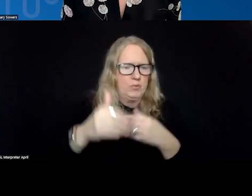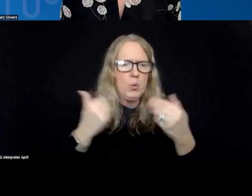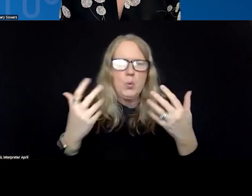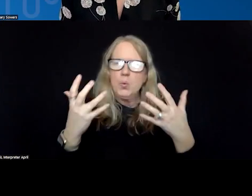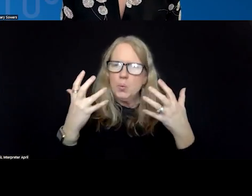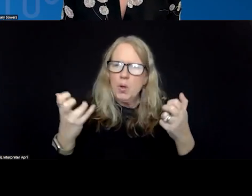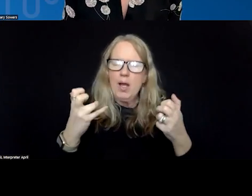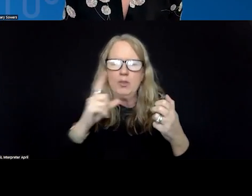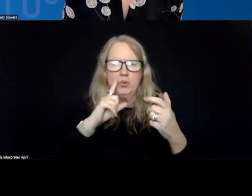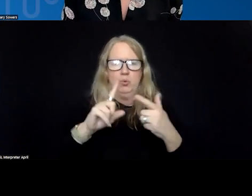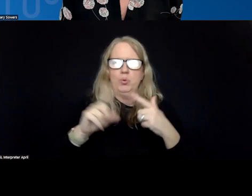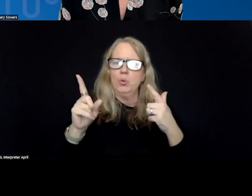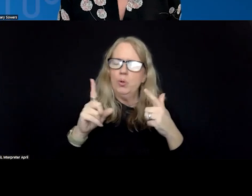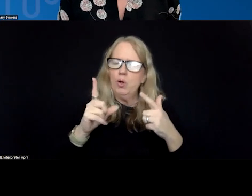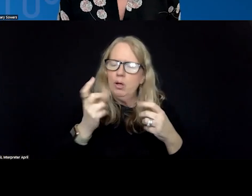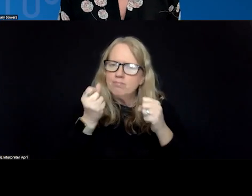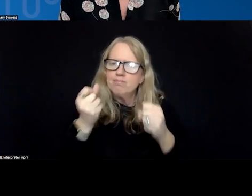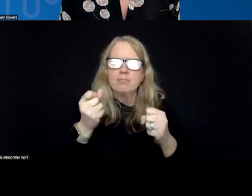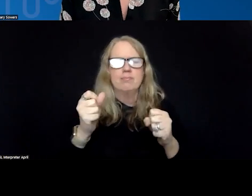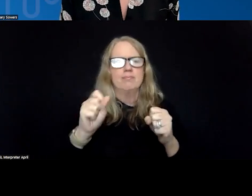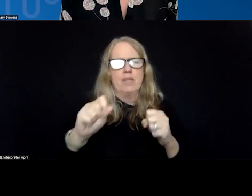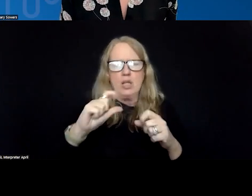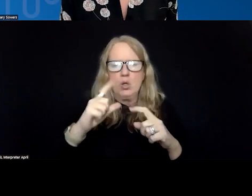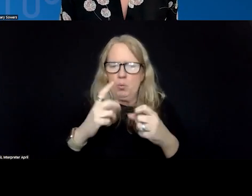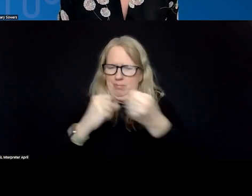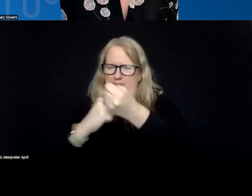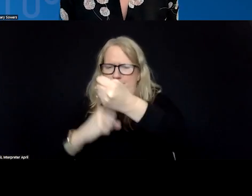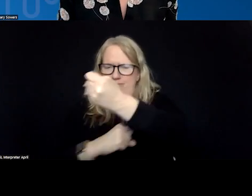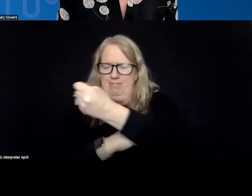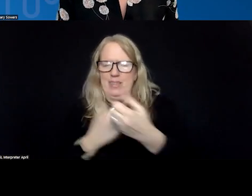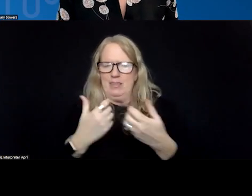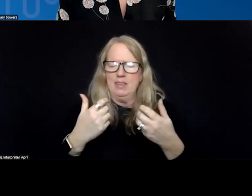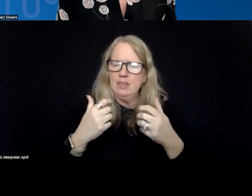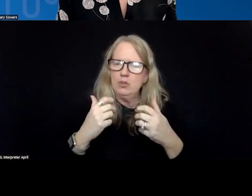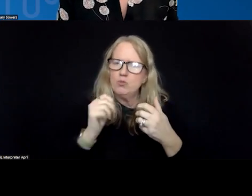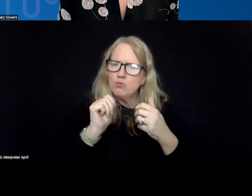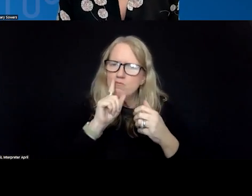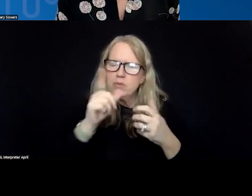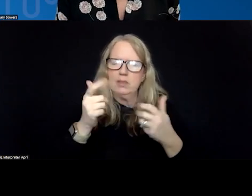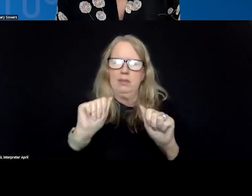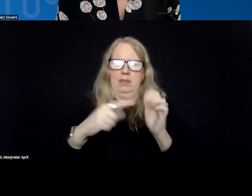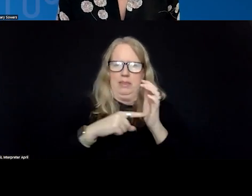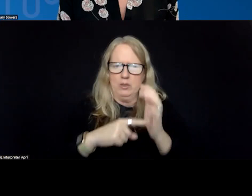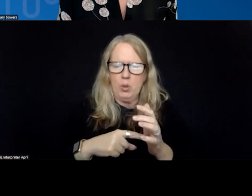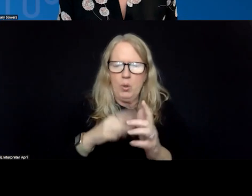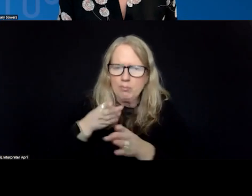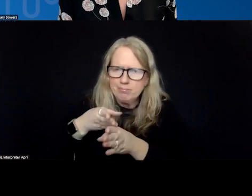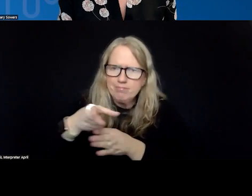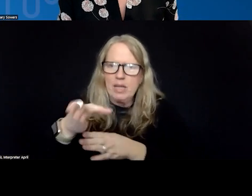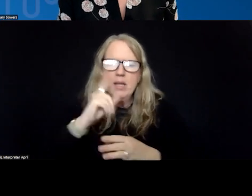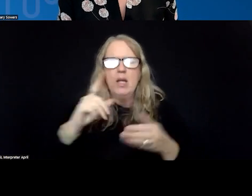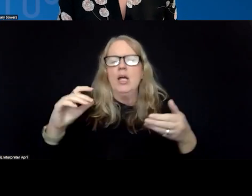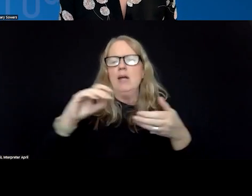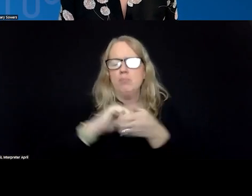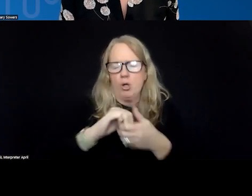as possible as we're standing up the bones of the effort. And in that vein, we have our partners at the Ohio